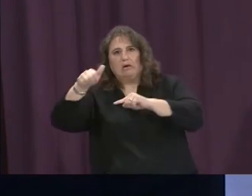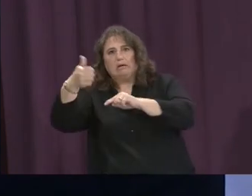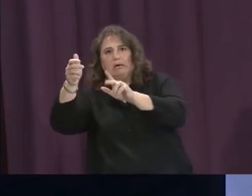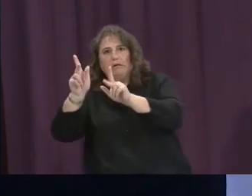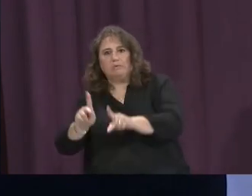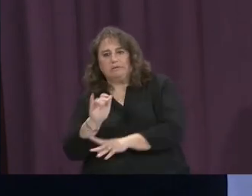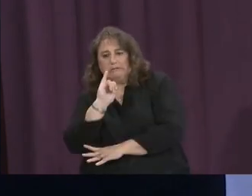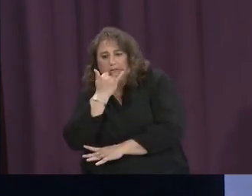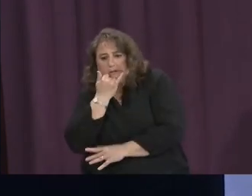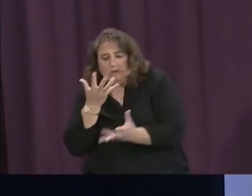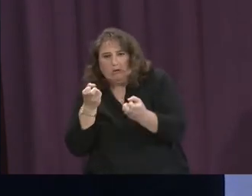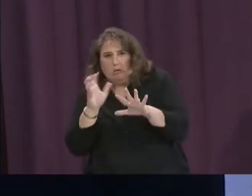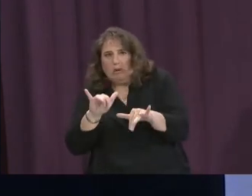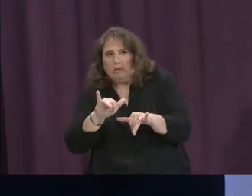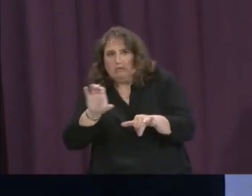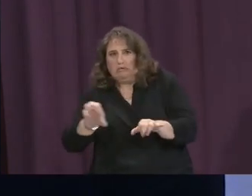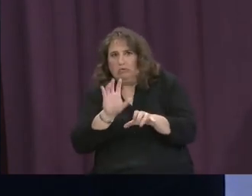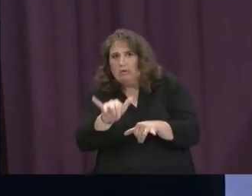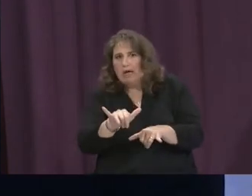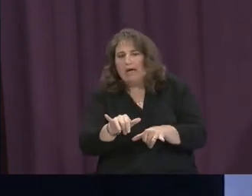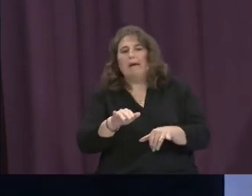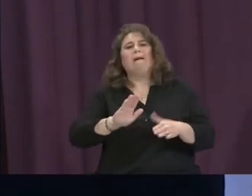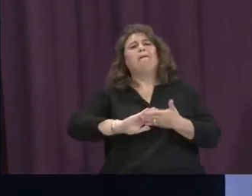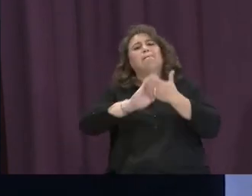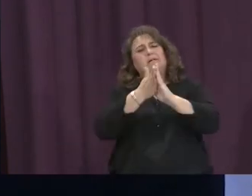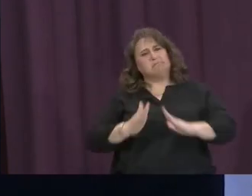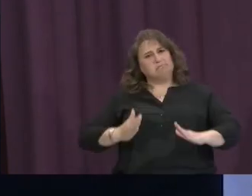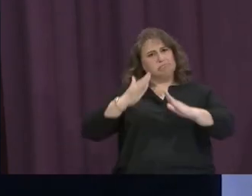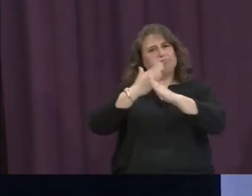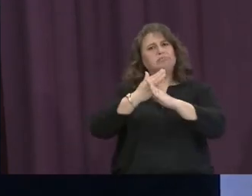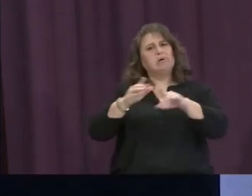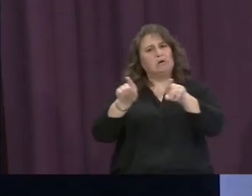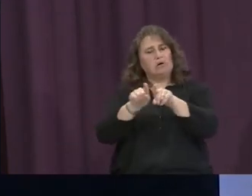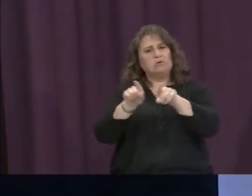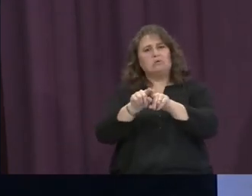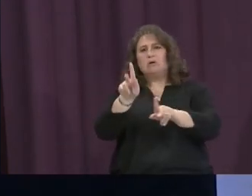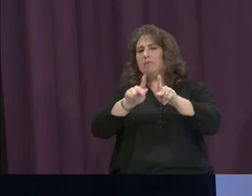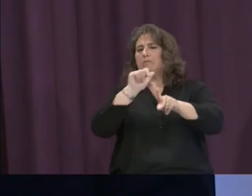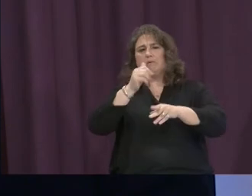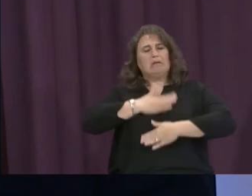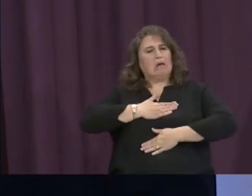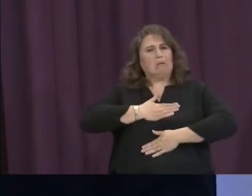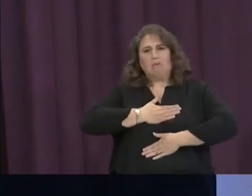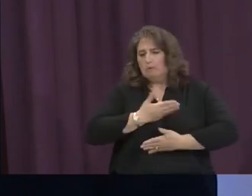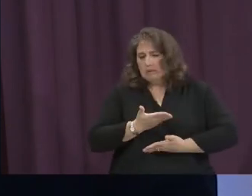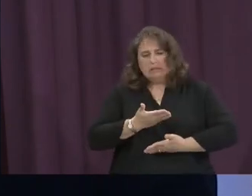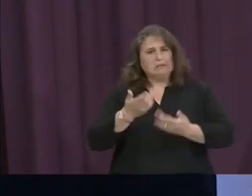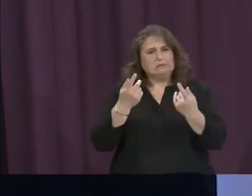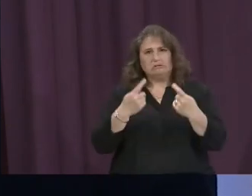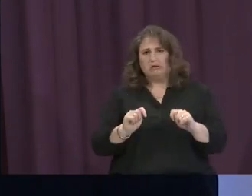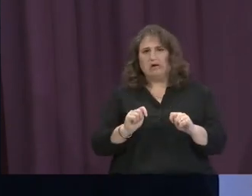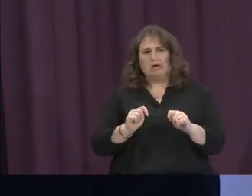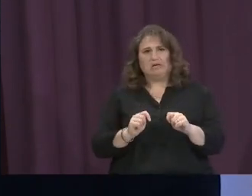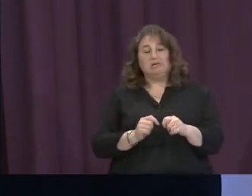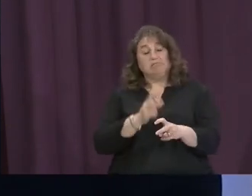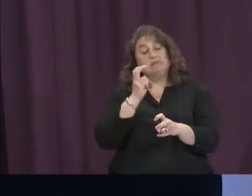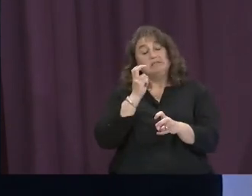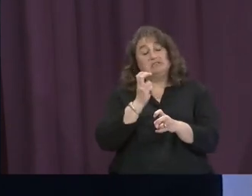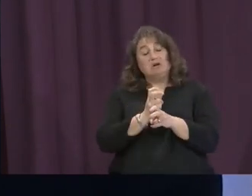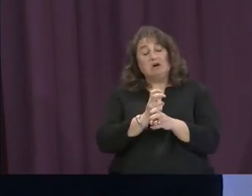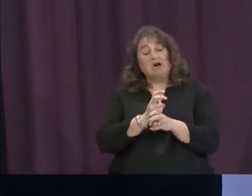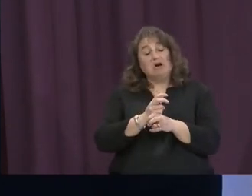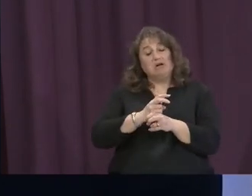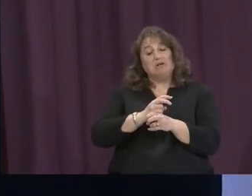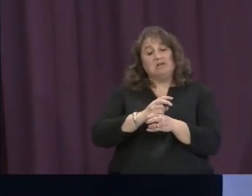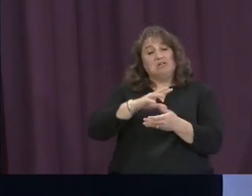roadblock that some people might put up, because that might be a really hard lesson to learn. Right. And,